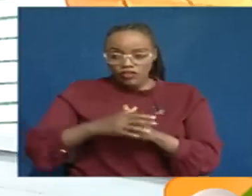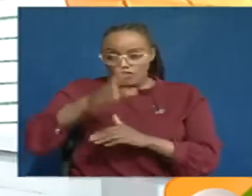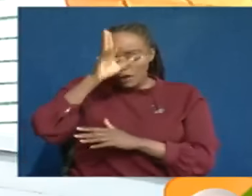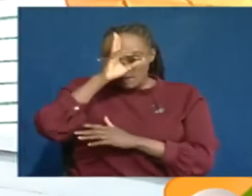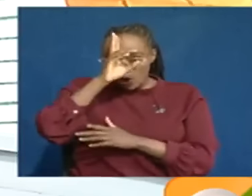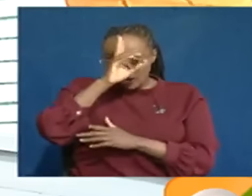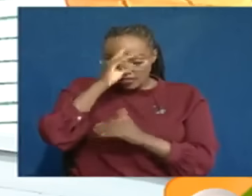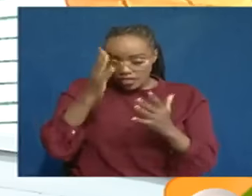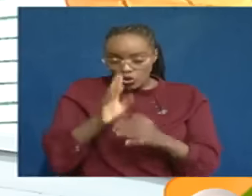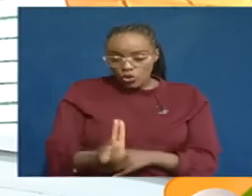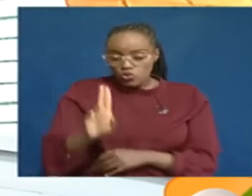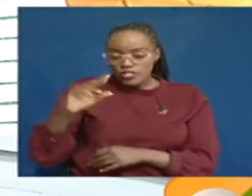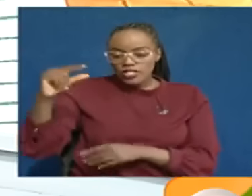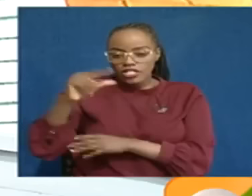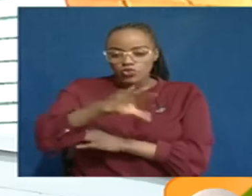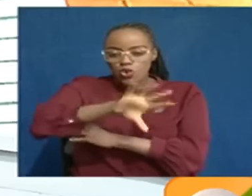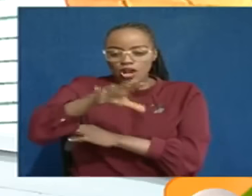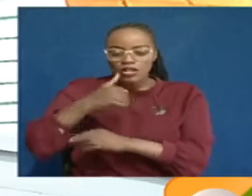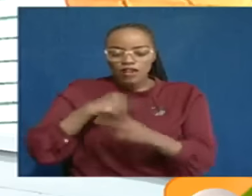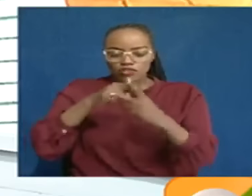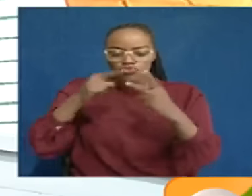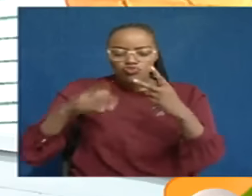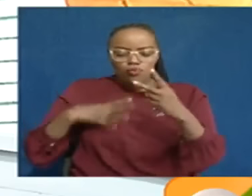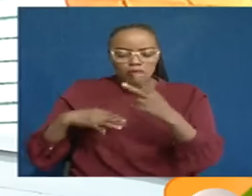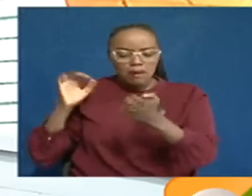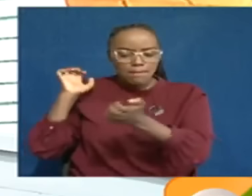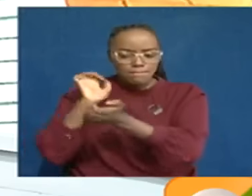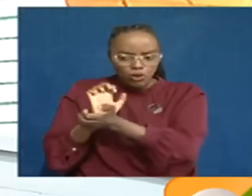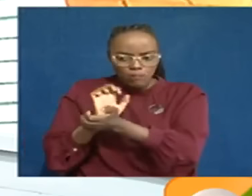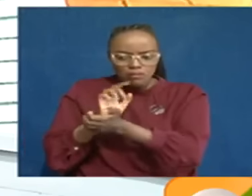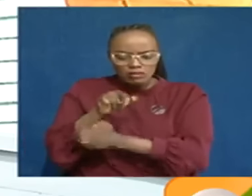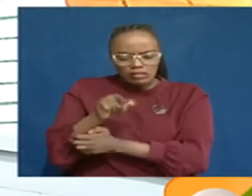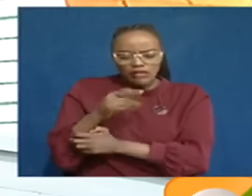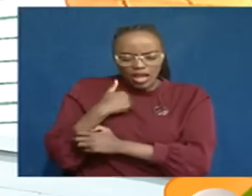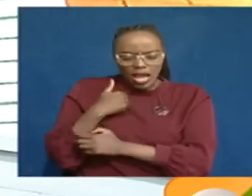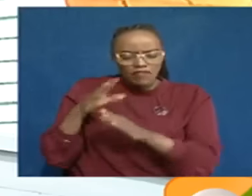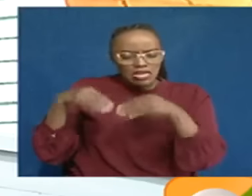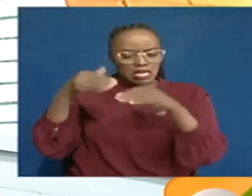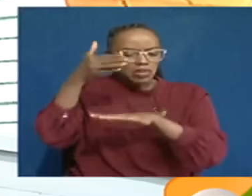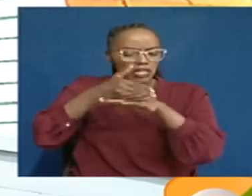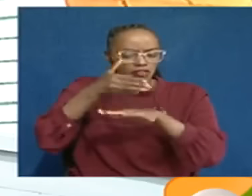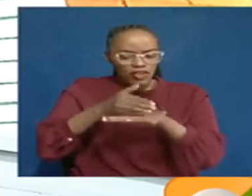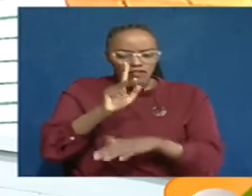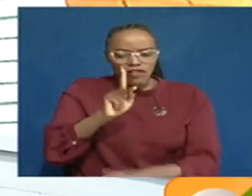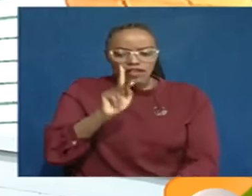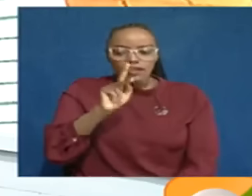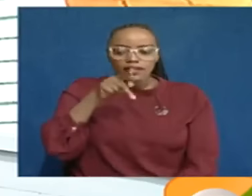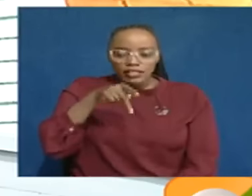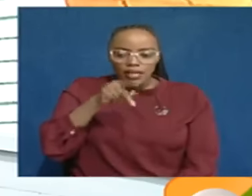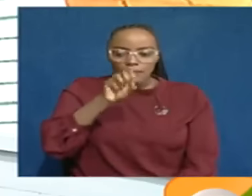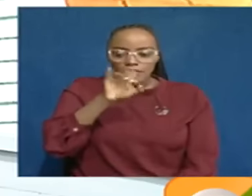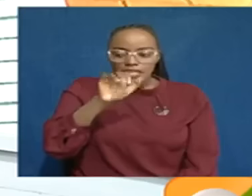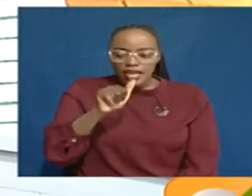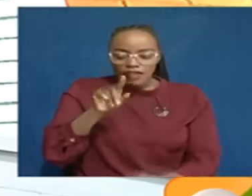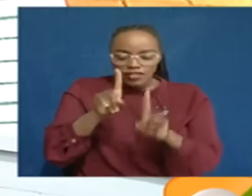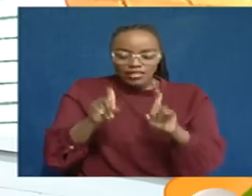Police in Uasin-Gishu are holding two people in custody for allegedly administering fake KPSEA exams.